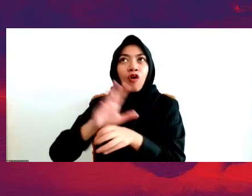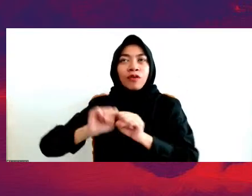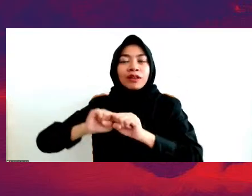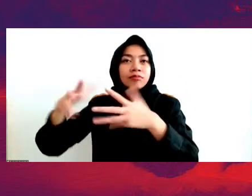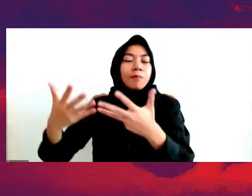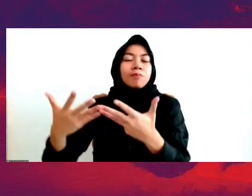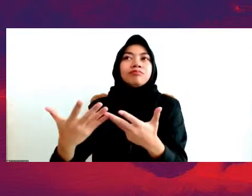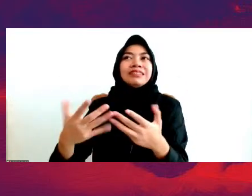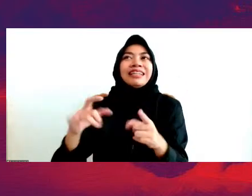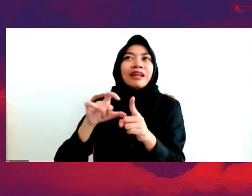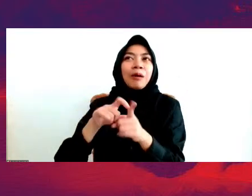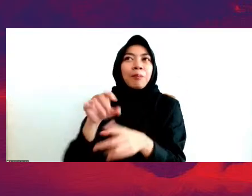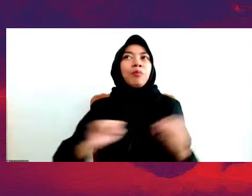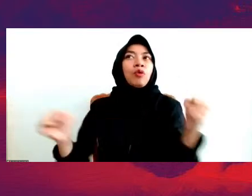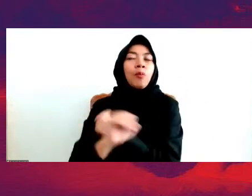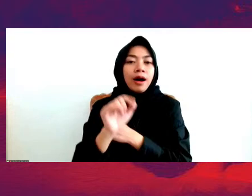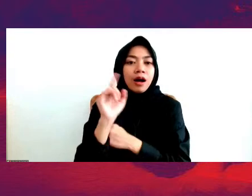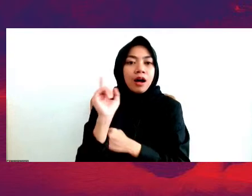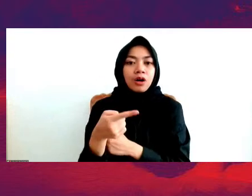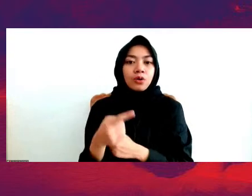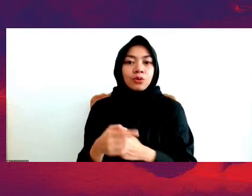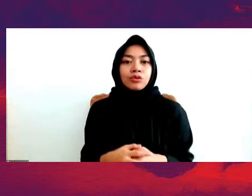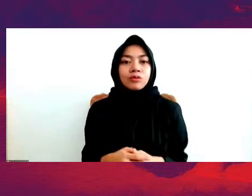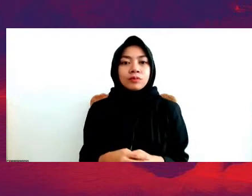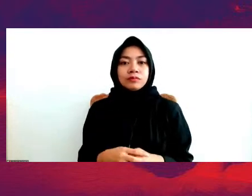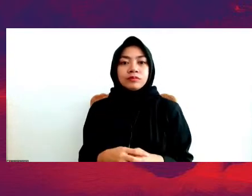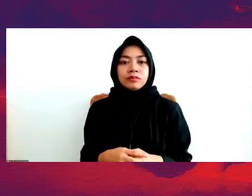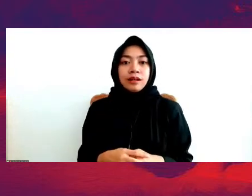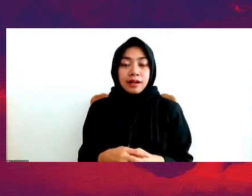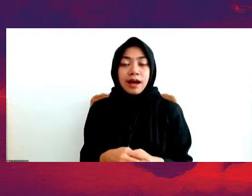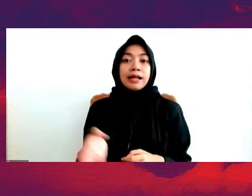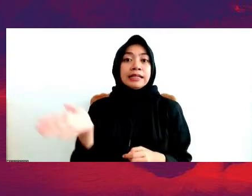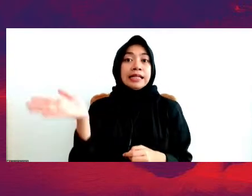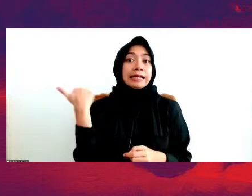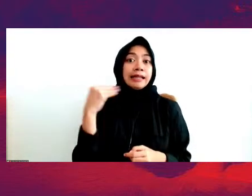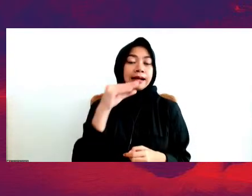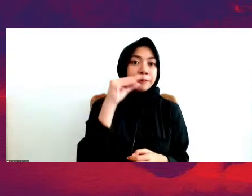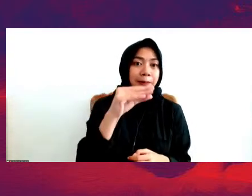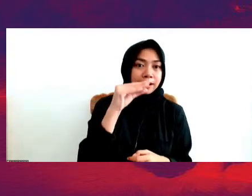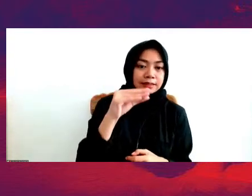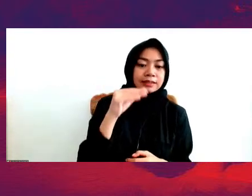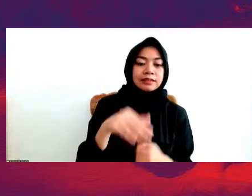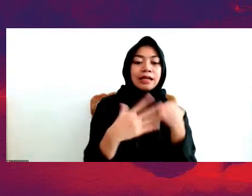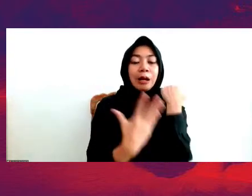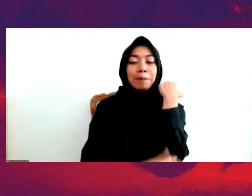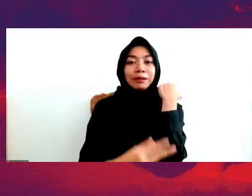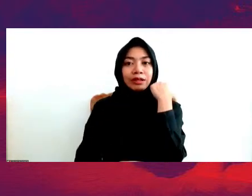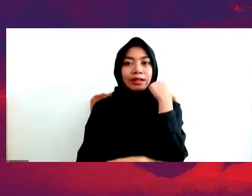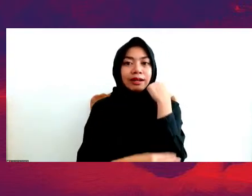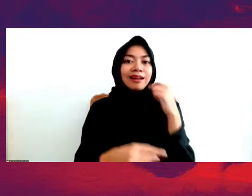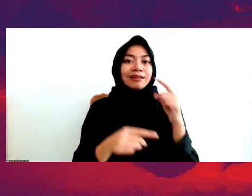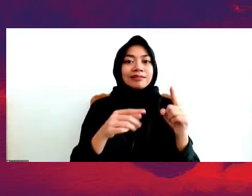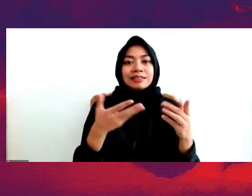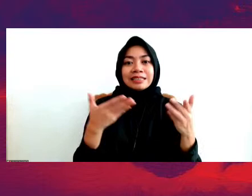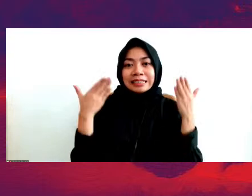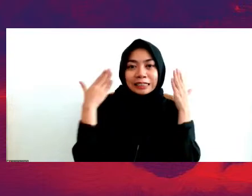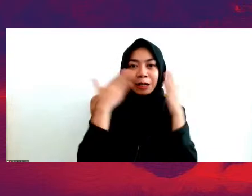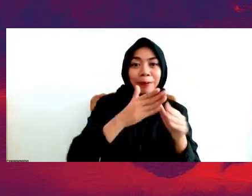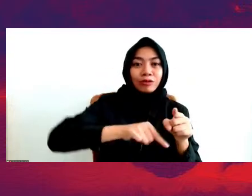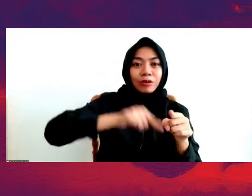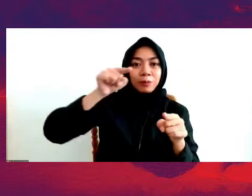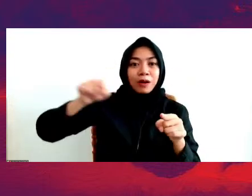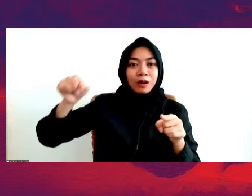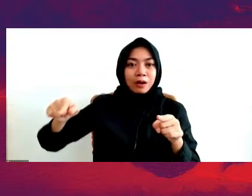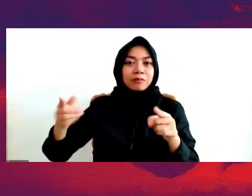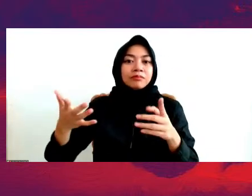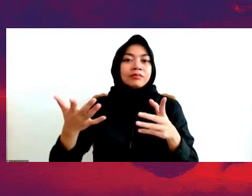this morning, we have been engaged in discussions related to the many dimensions of poverty. So please let me take